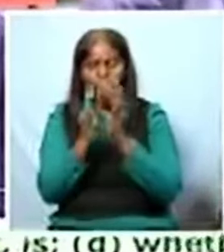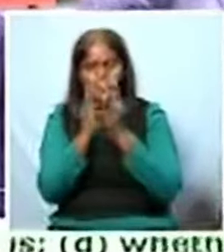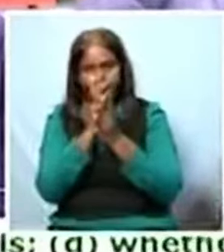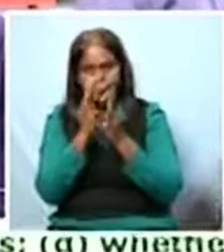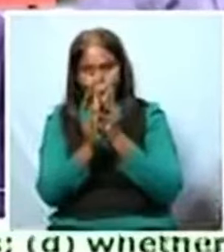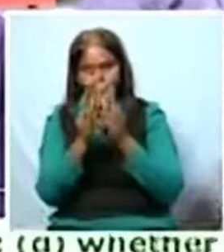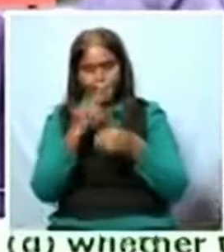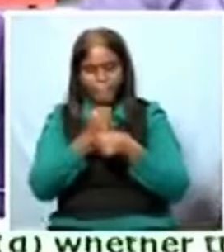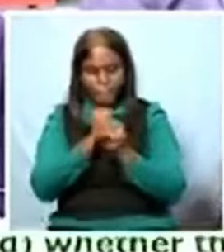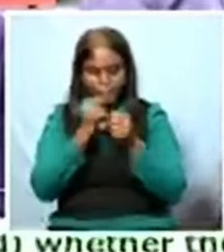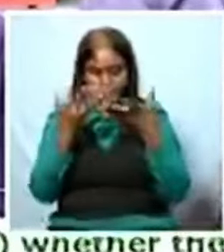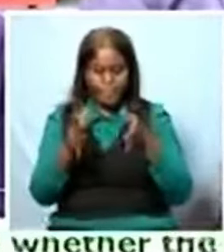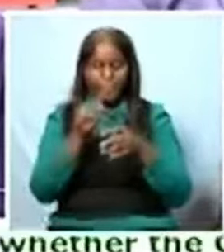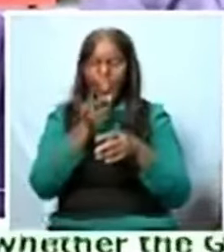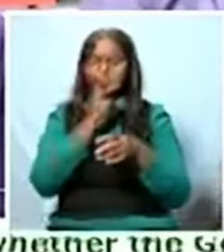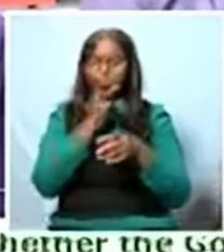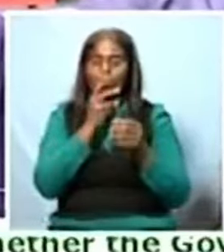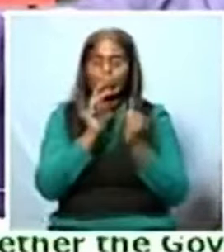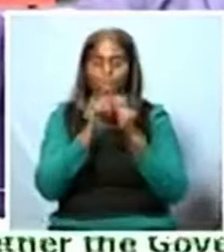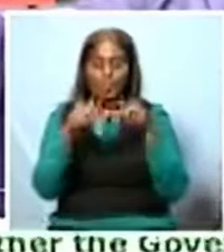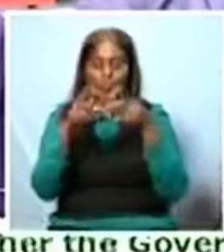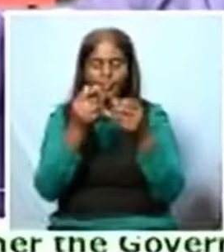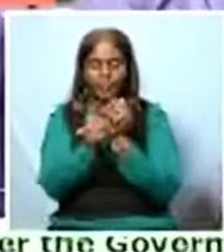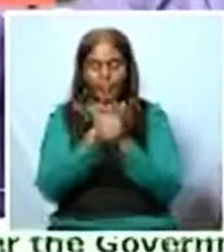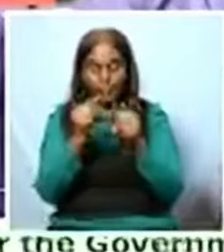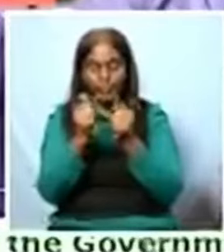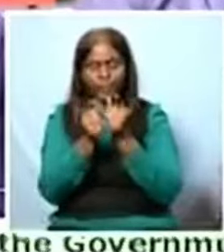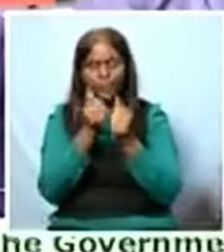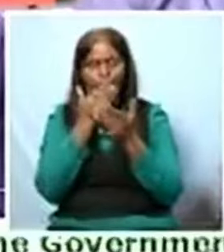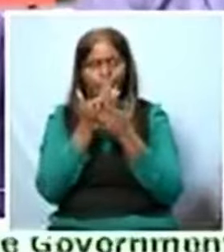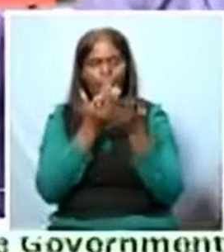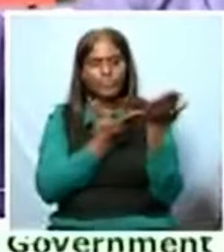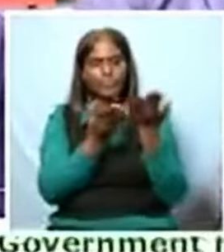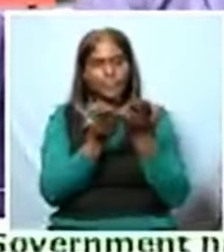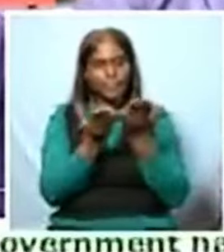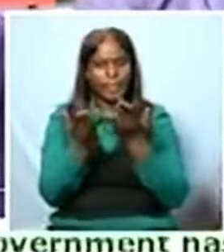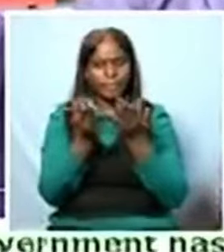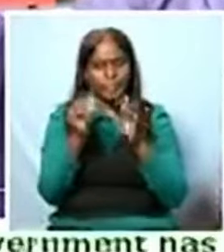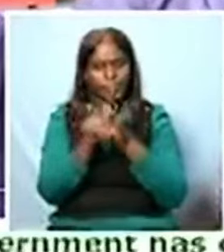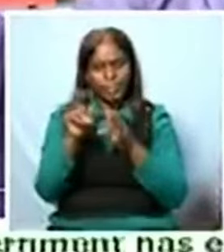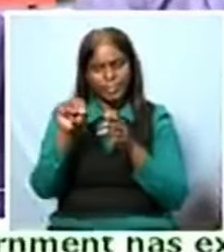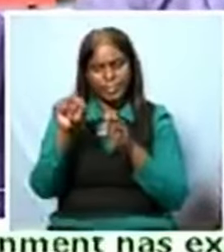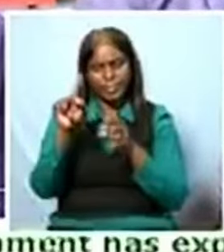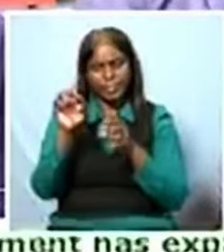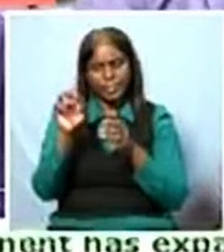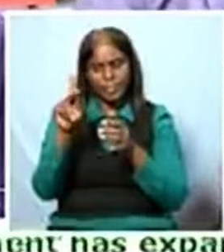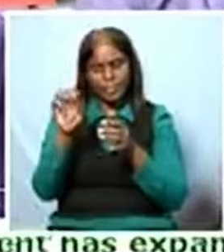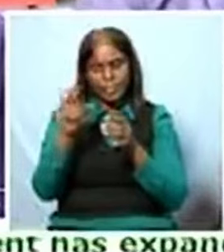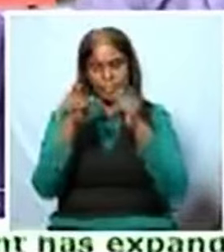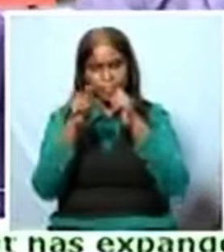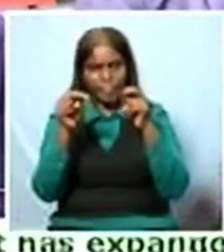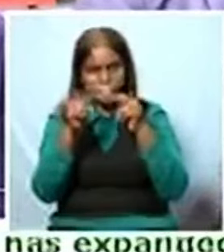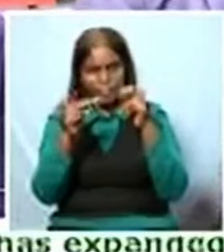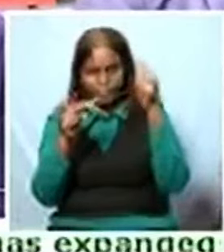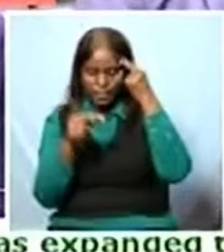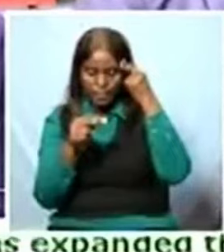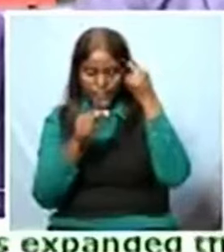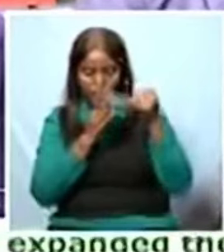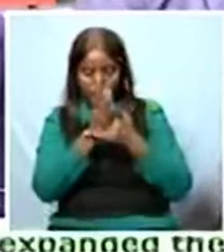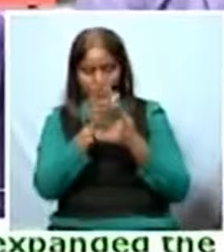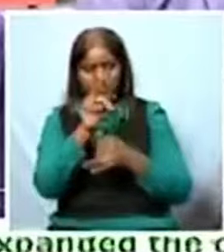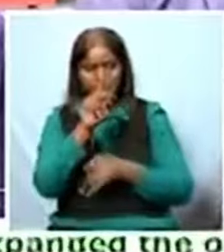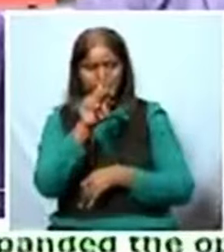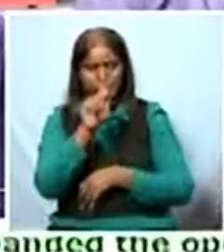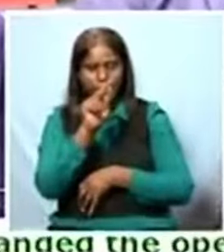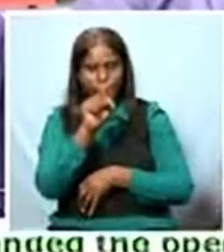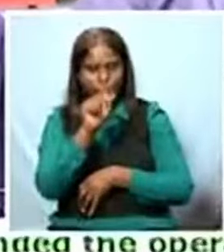water losses, and delivering safe and reliable services. In Ndeke Village, government through Kana Water has